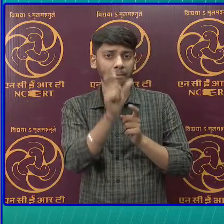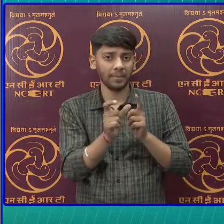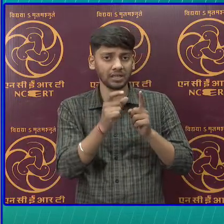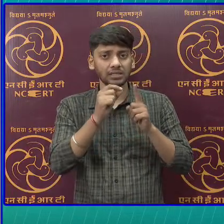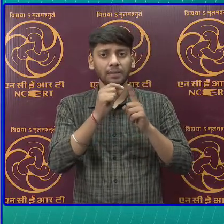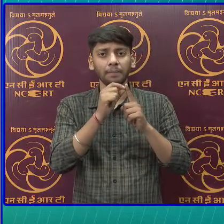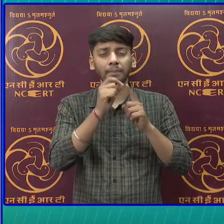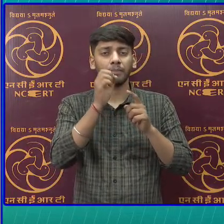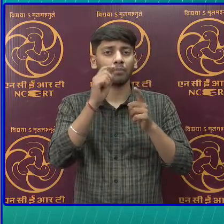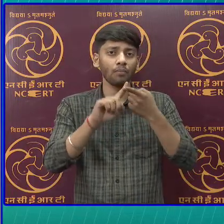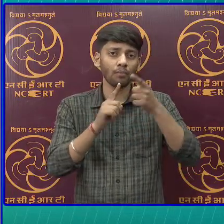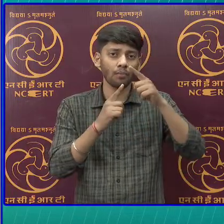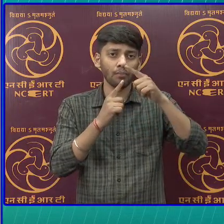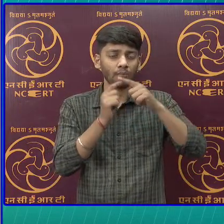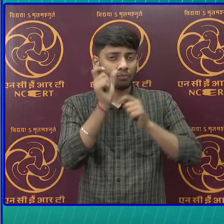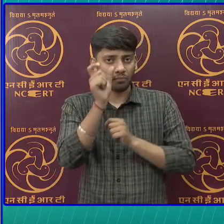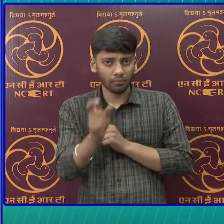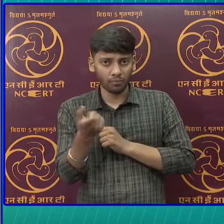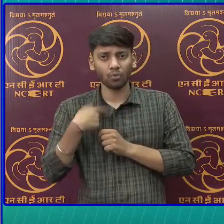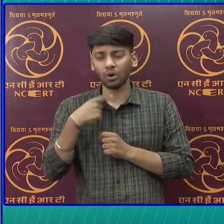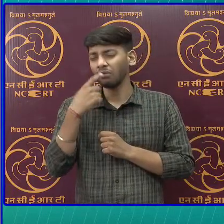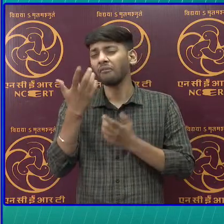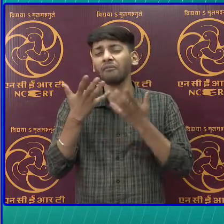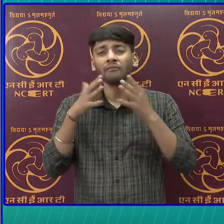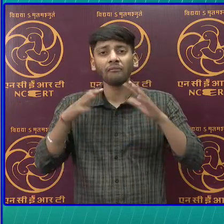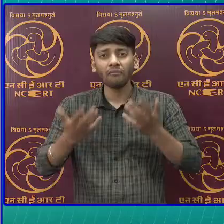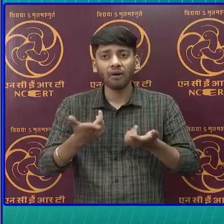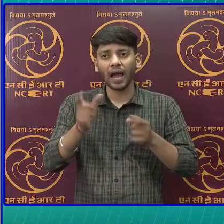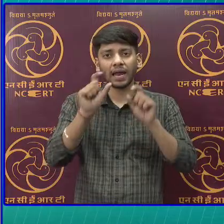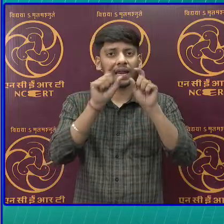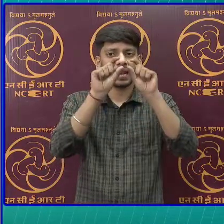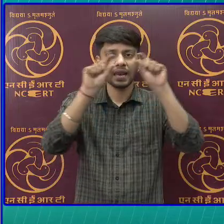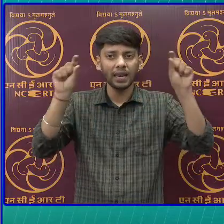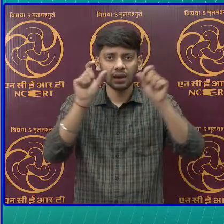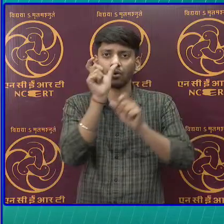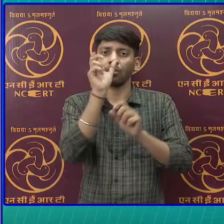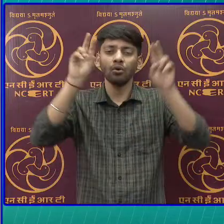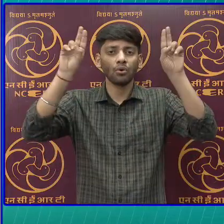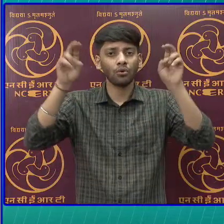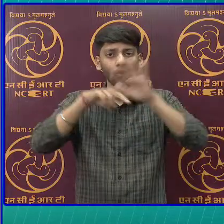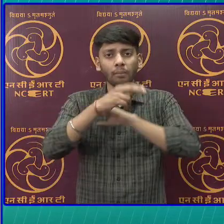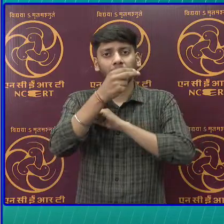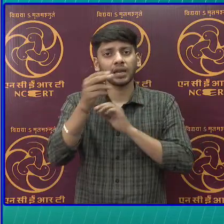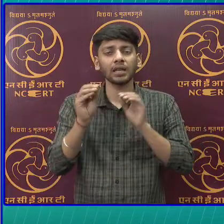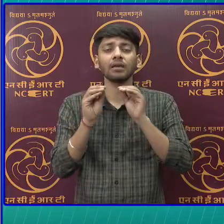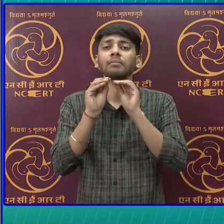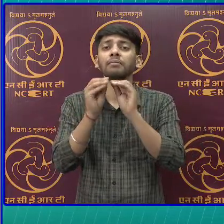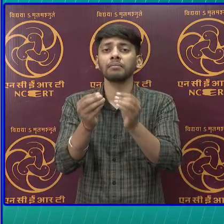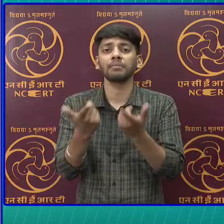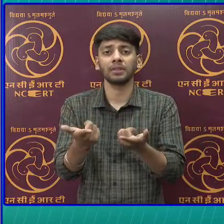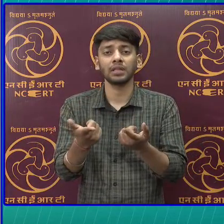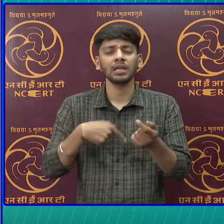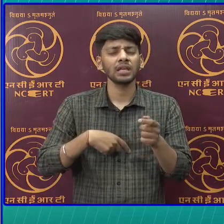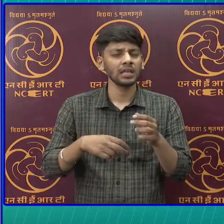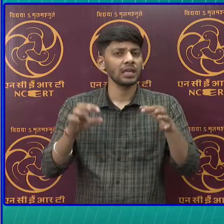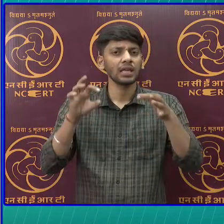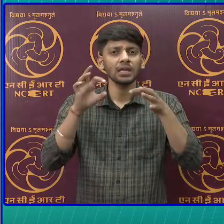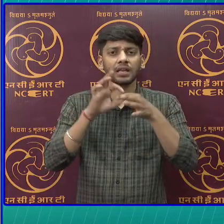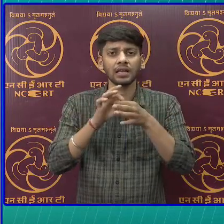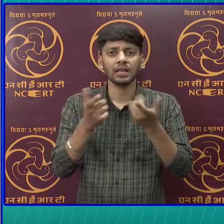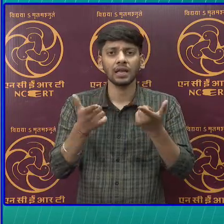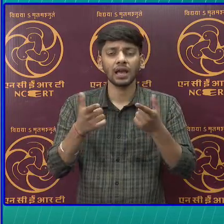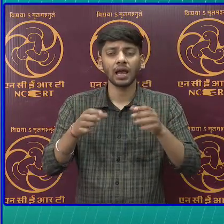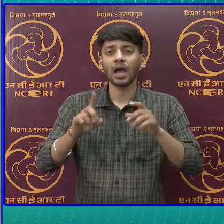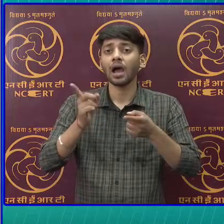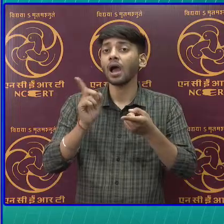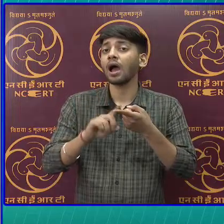a Tree. By observing the title, you may understand that the poem is something related